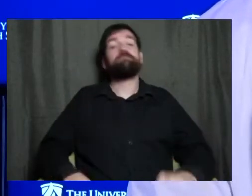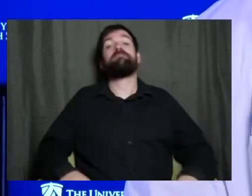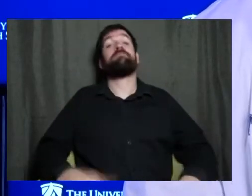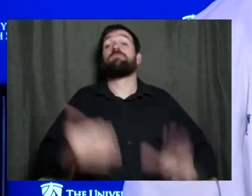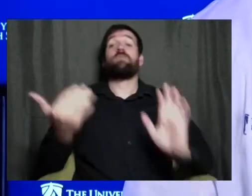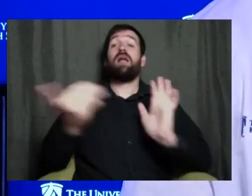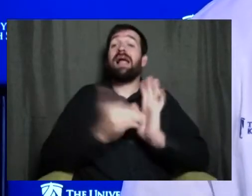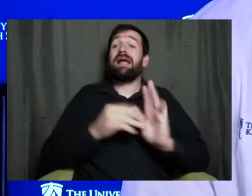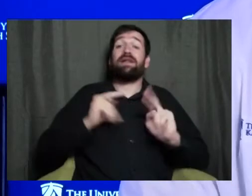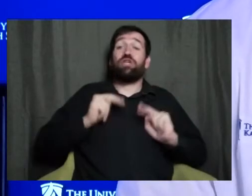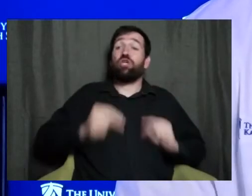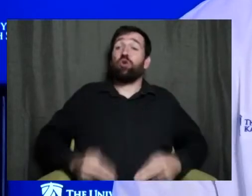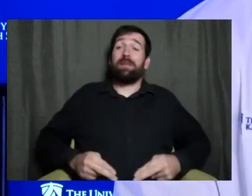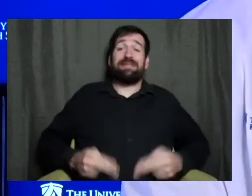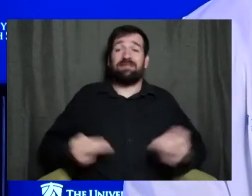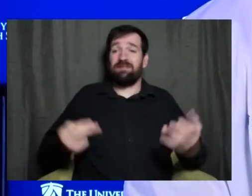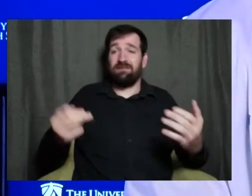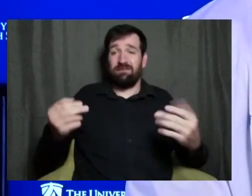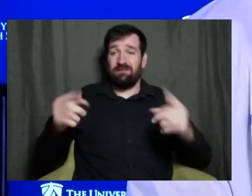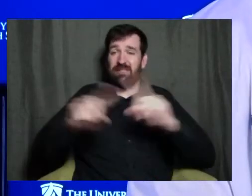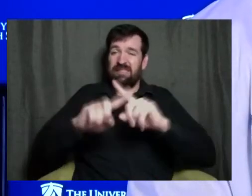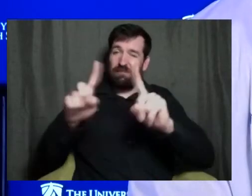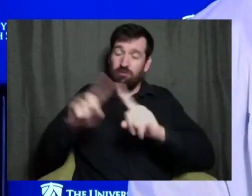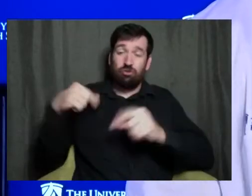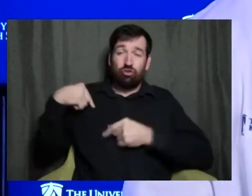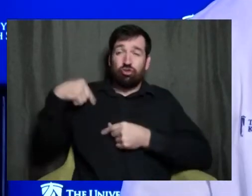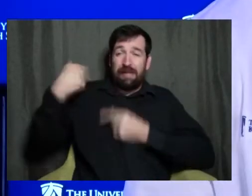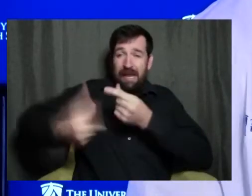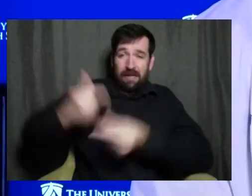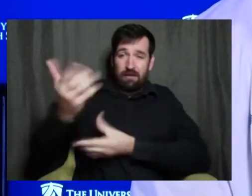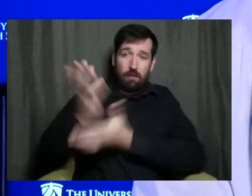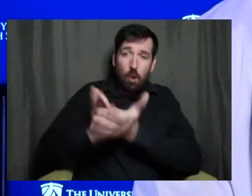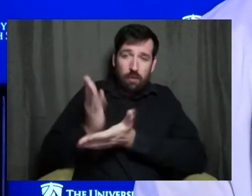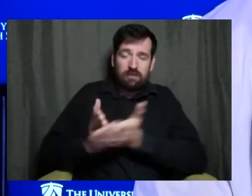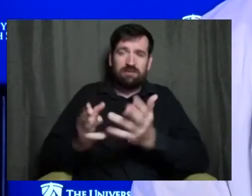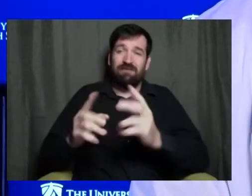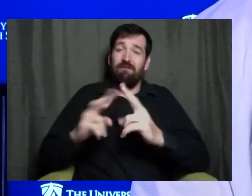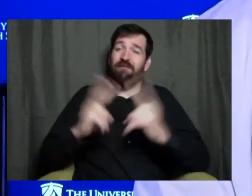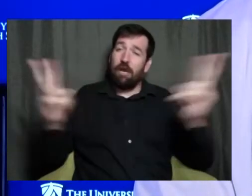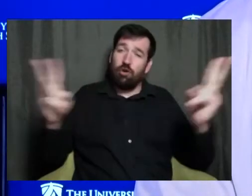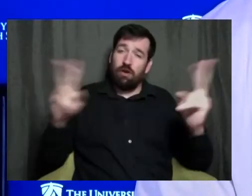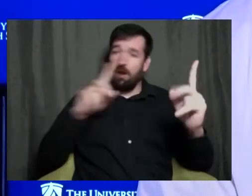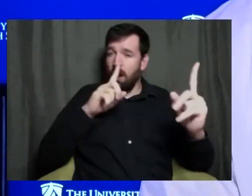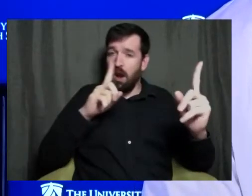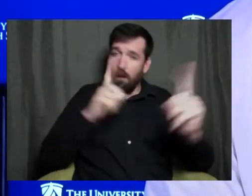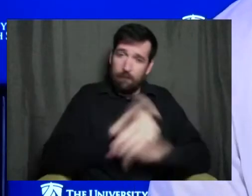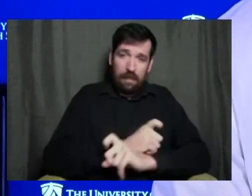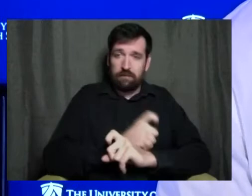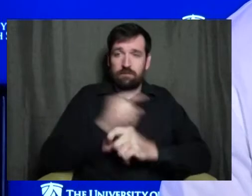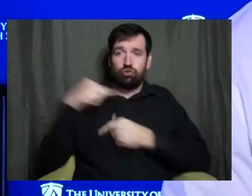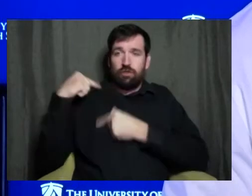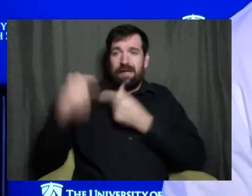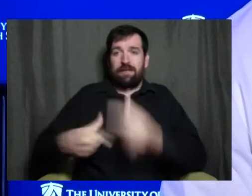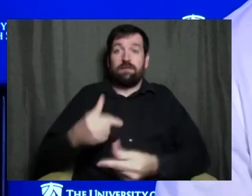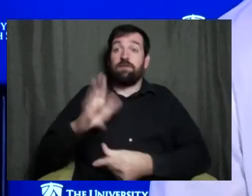different. There are genetic components. These are all very complex genetic components. What is your body